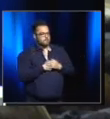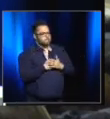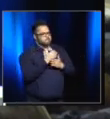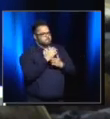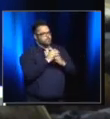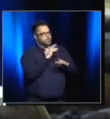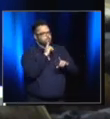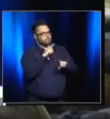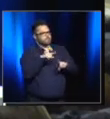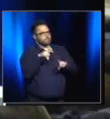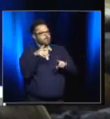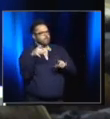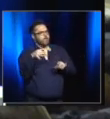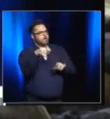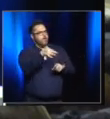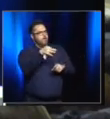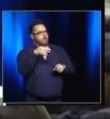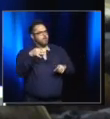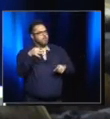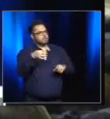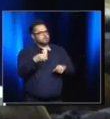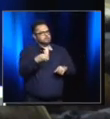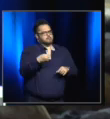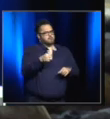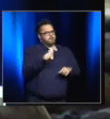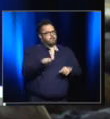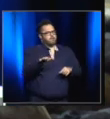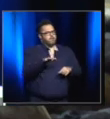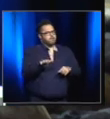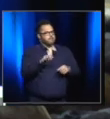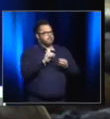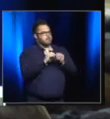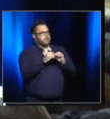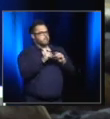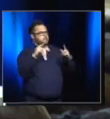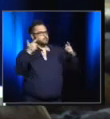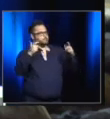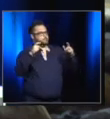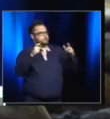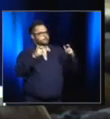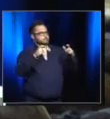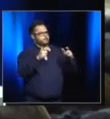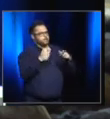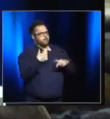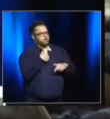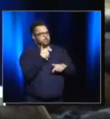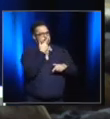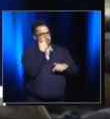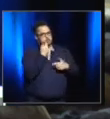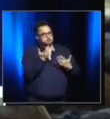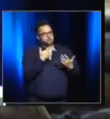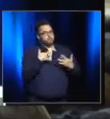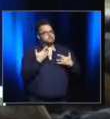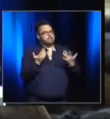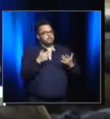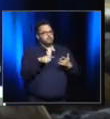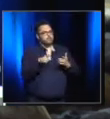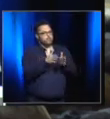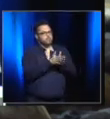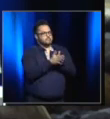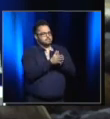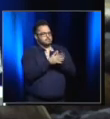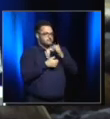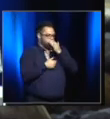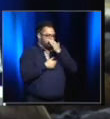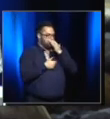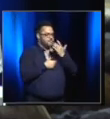reports from other islands in the sub-Antarctic that elephant seal numbers were going down, and we were interested to see what was happening with the seals at Macquarie. So